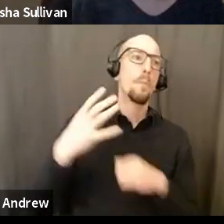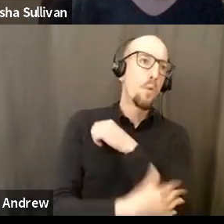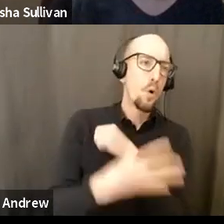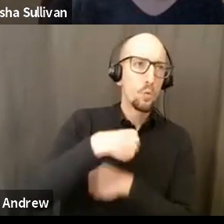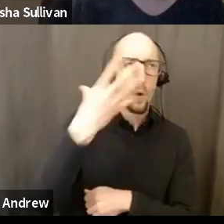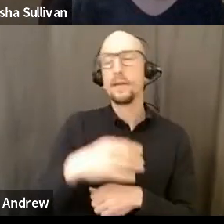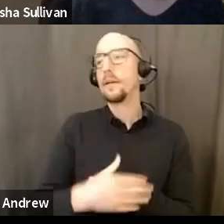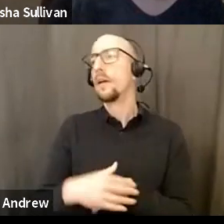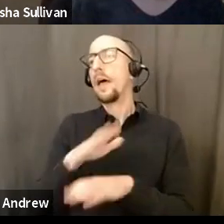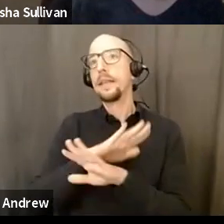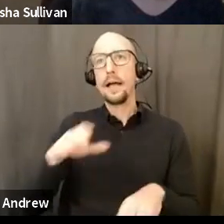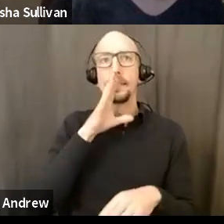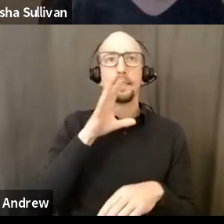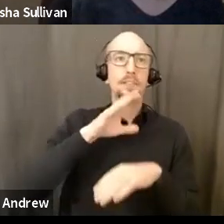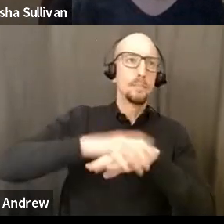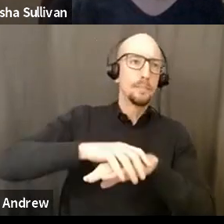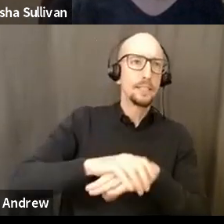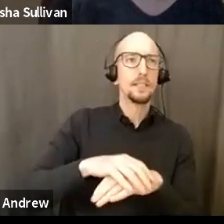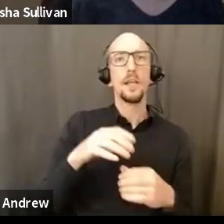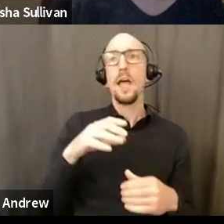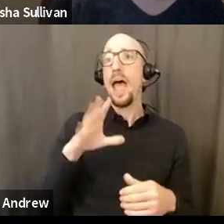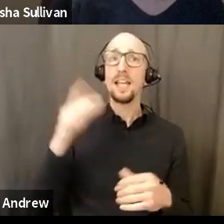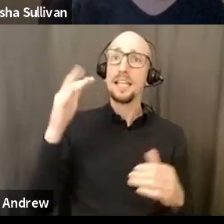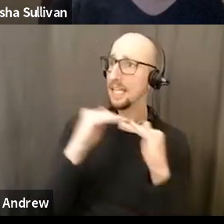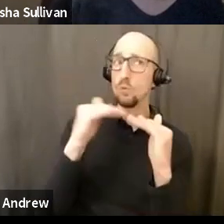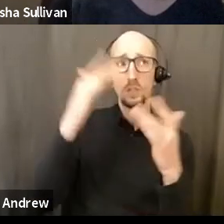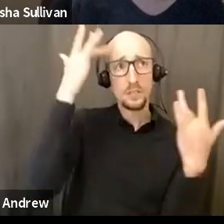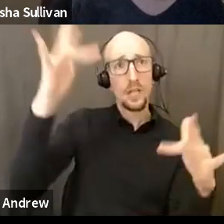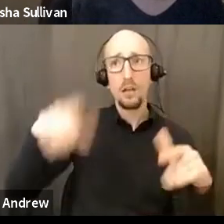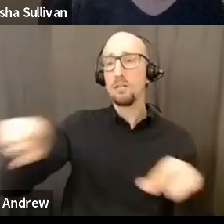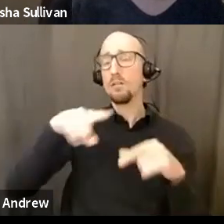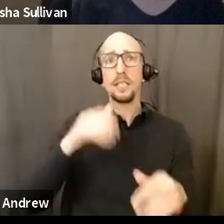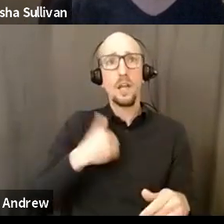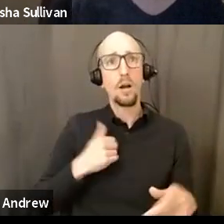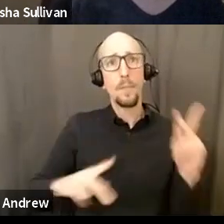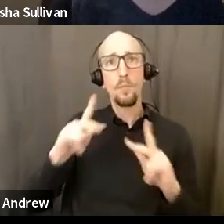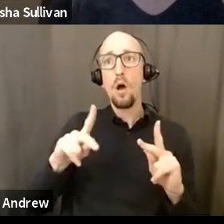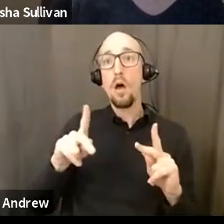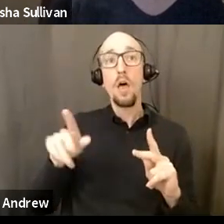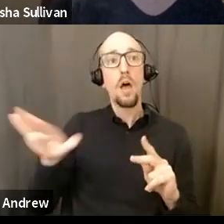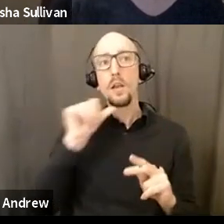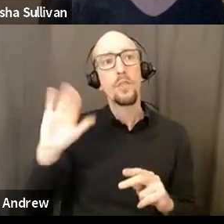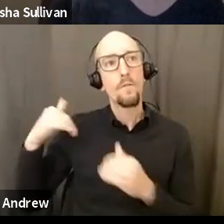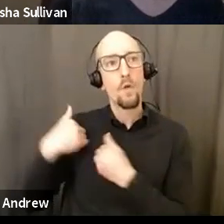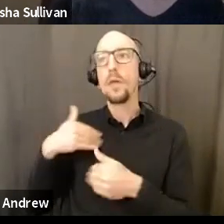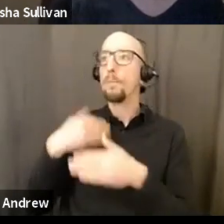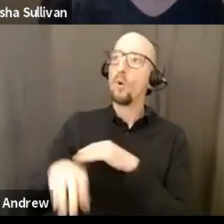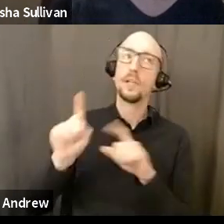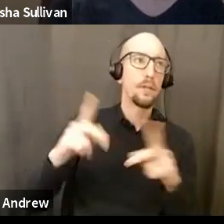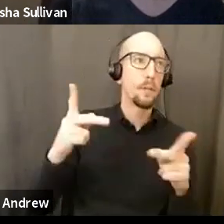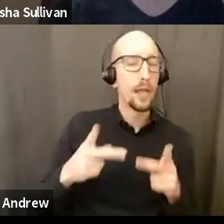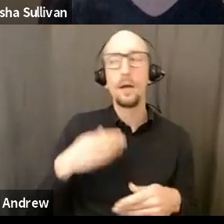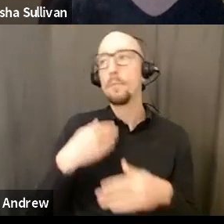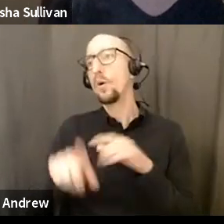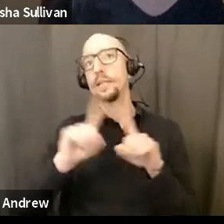non-English speaking, equally intelligent and brilliant young people who, through no fault of their own, were born in a different place, race,